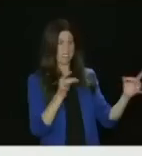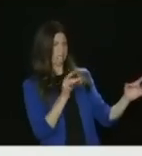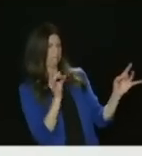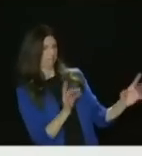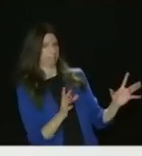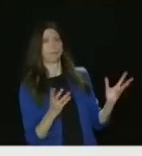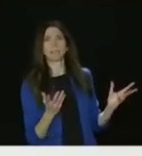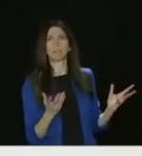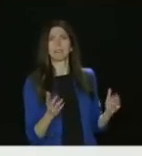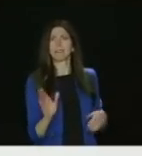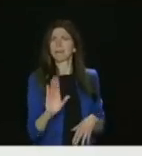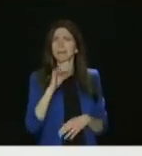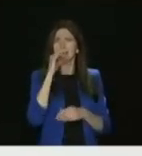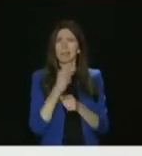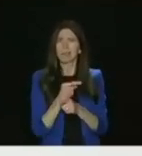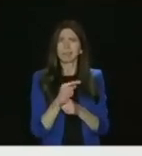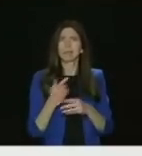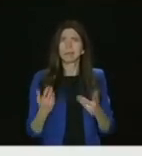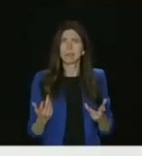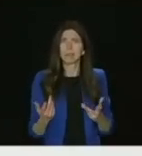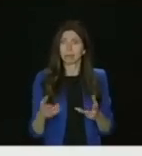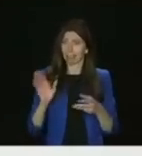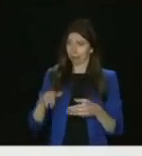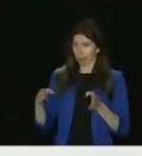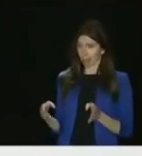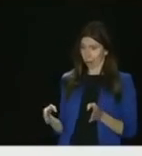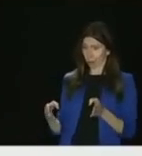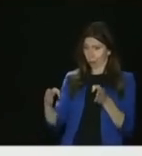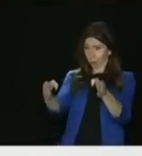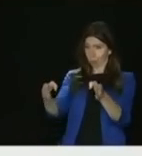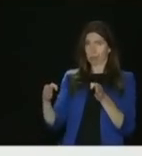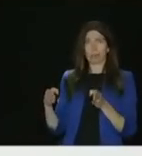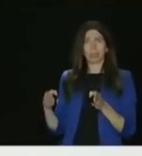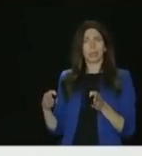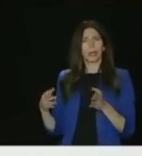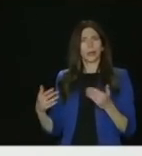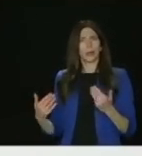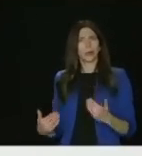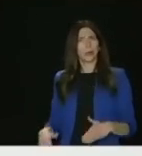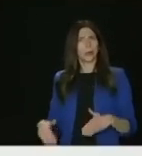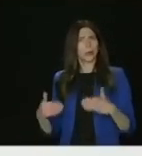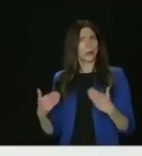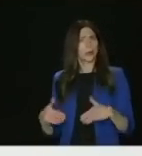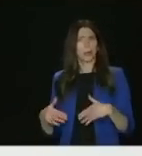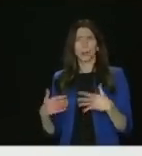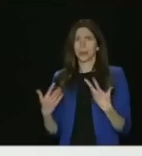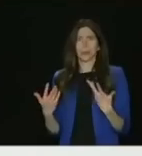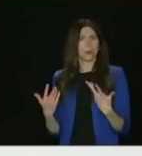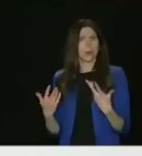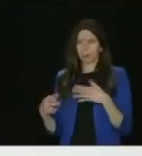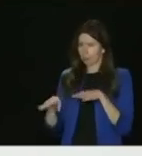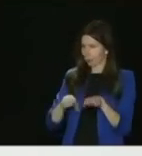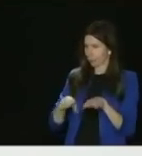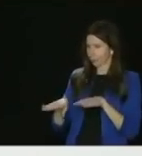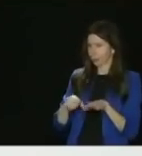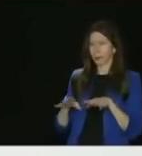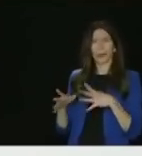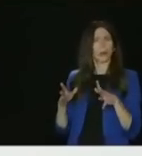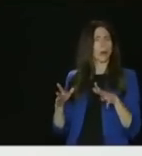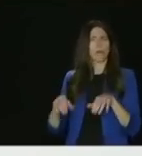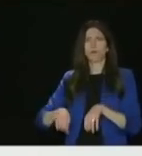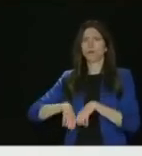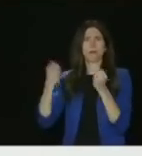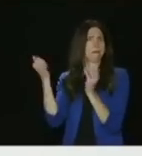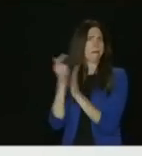times, the scenes on the streets of Wellington have seemed completely lawless. And that is one of